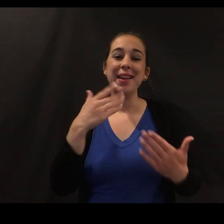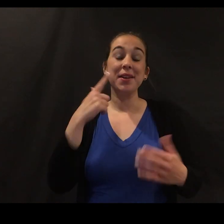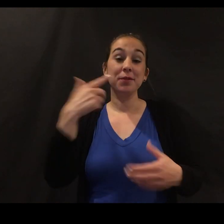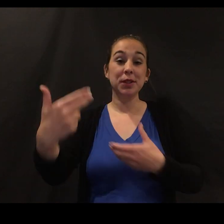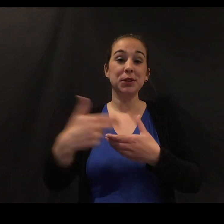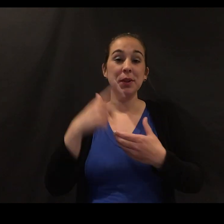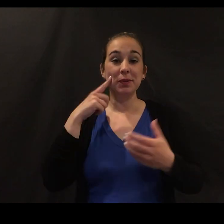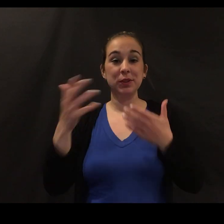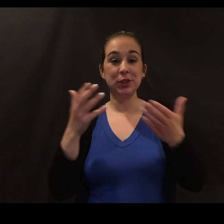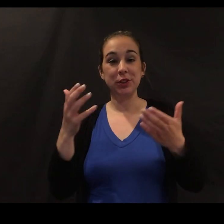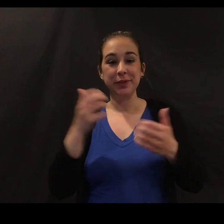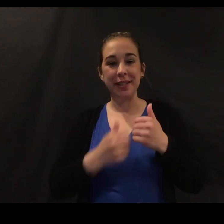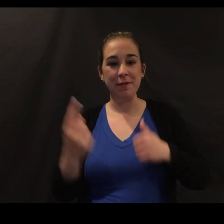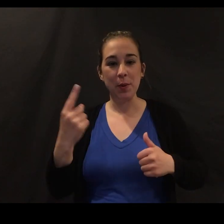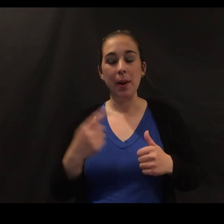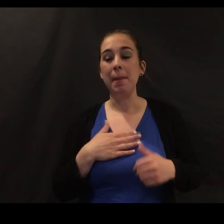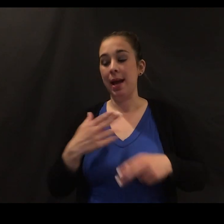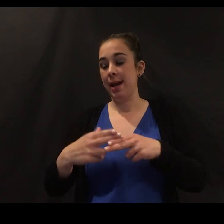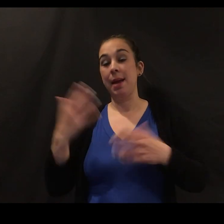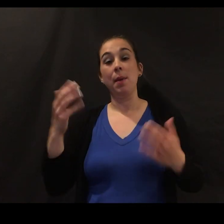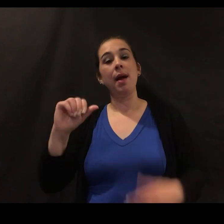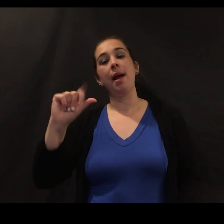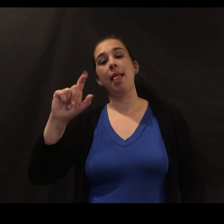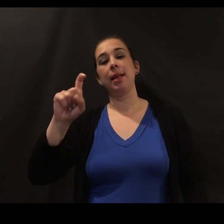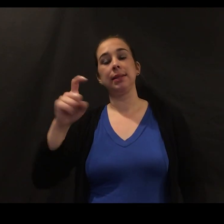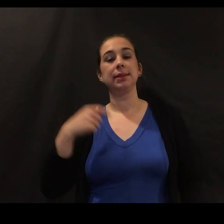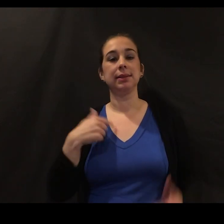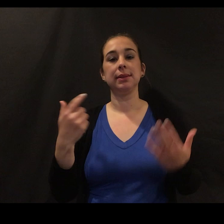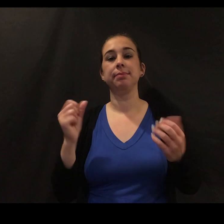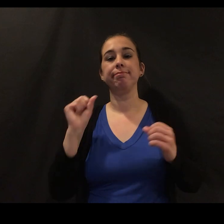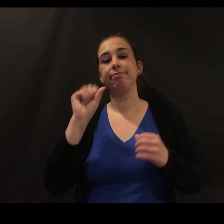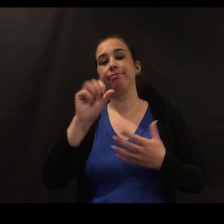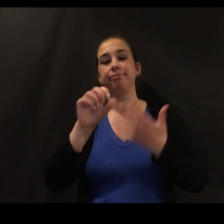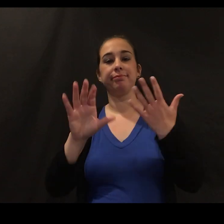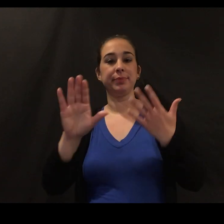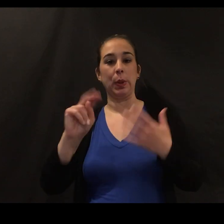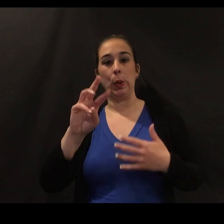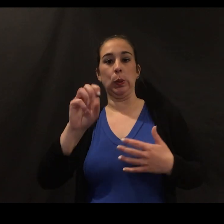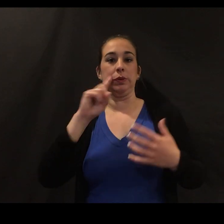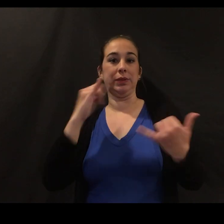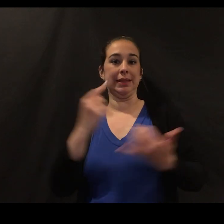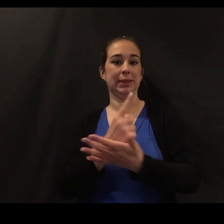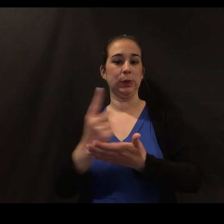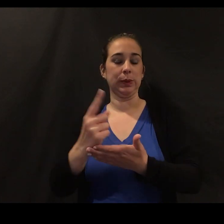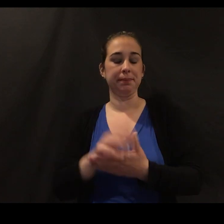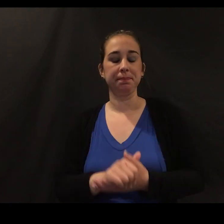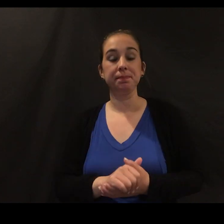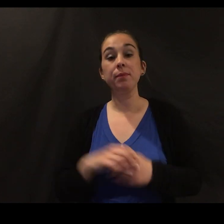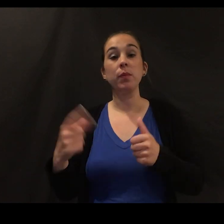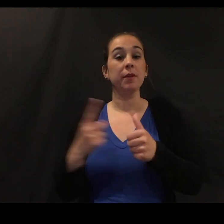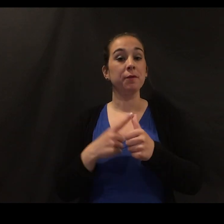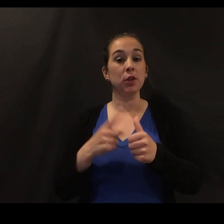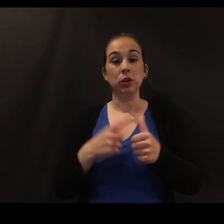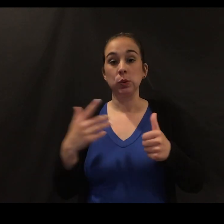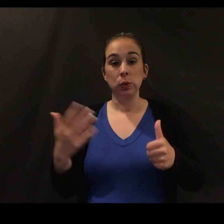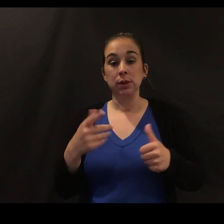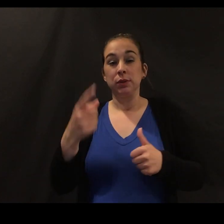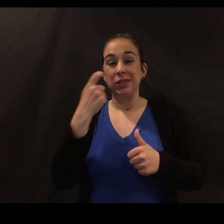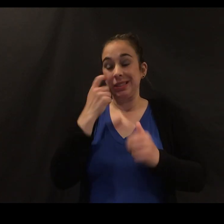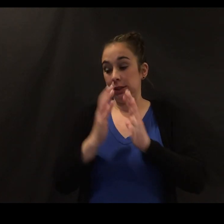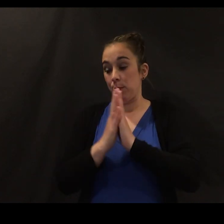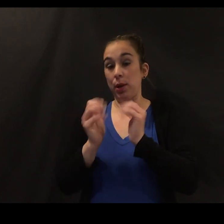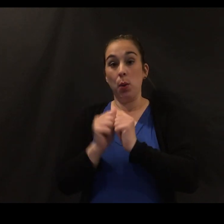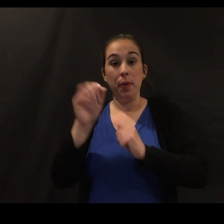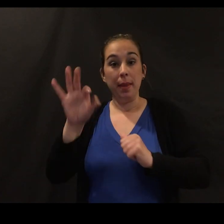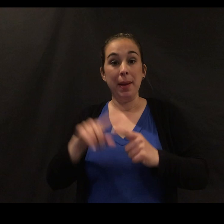I'm Alex, and I'm here to bring you this week's Redeemer News. First things first, if you prayed with the pastor to receive Jesus into